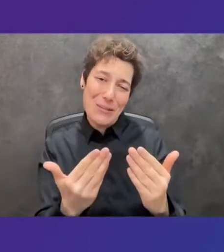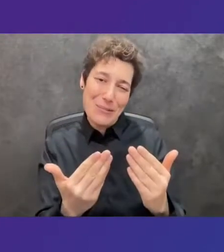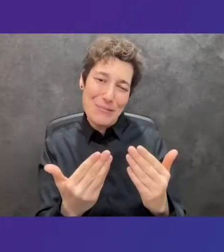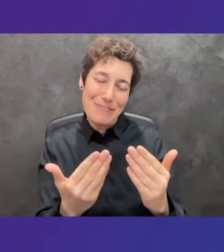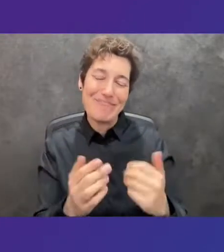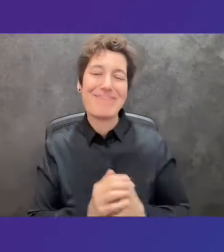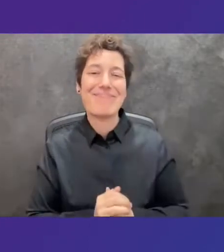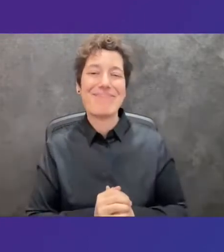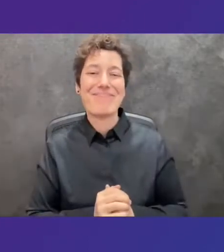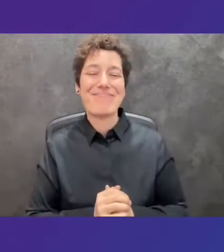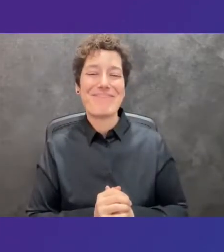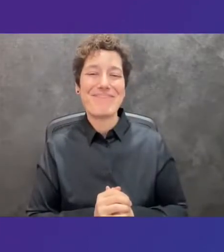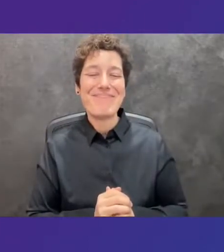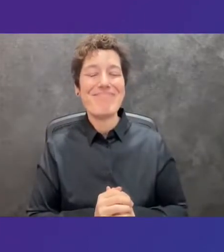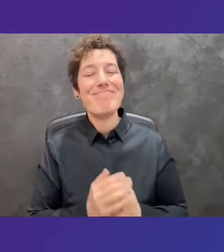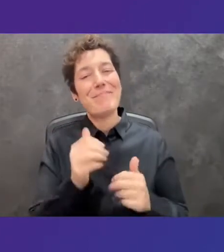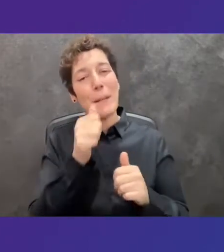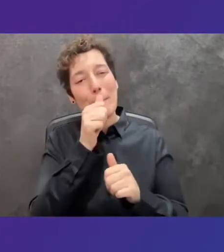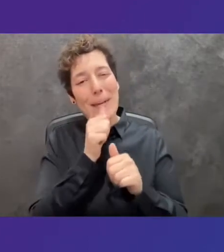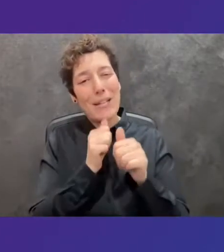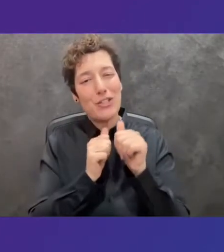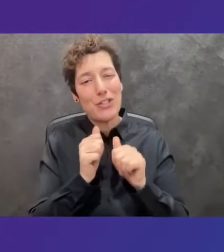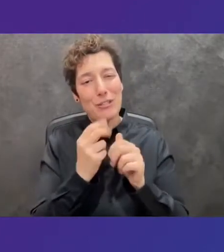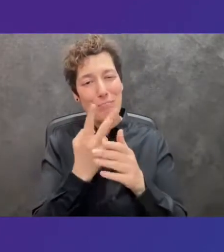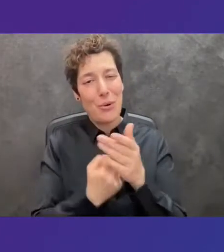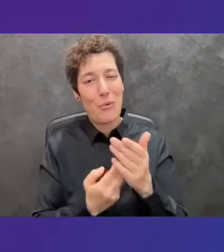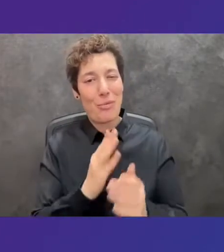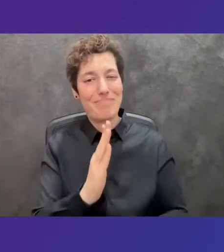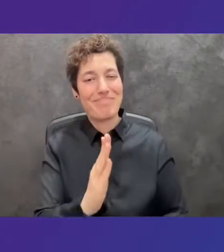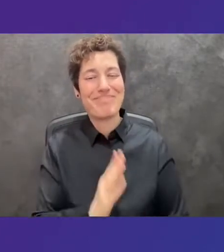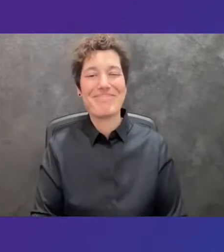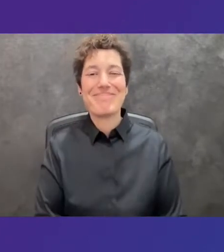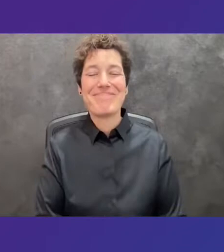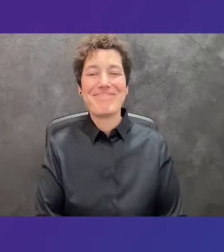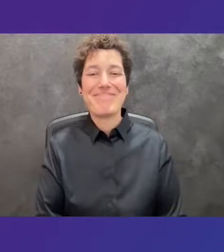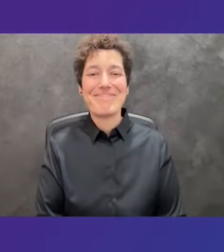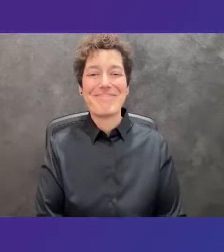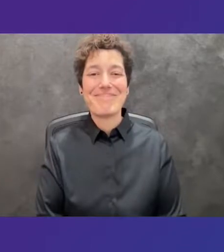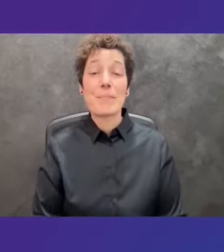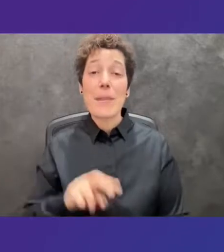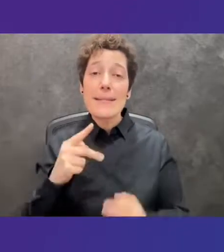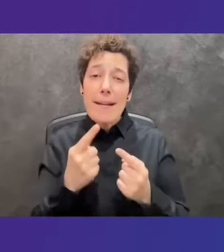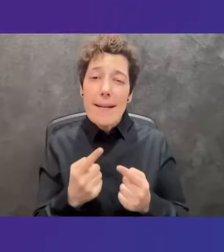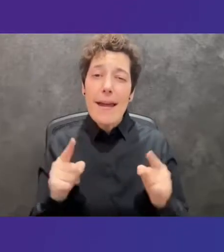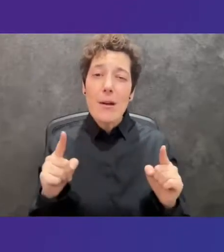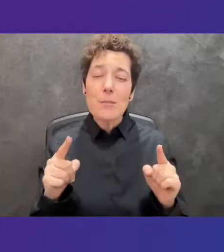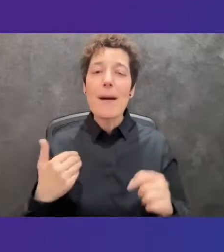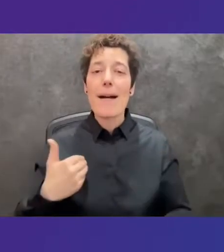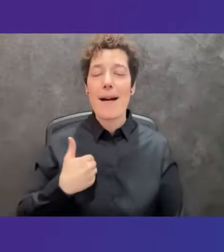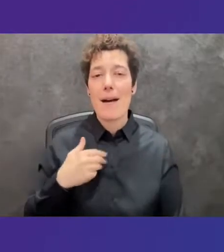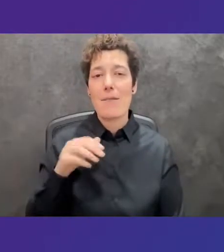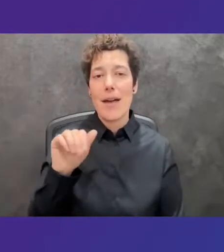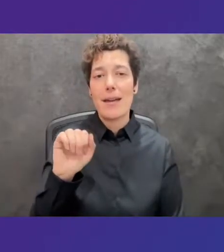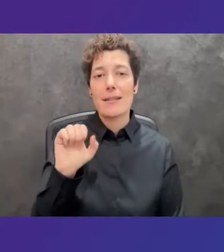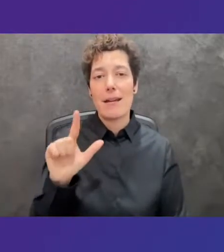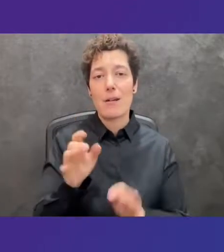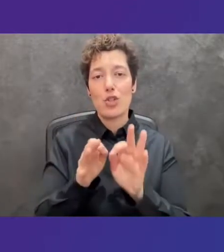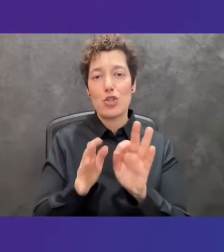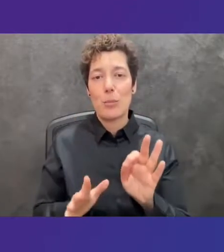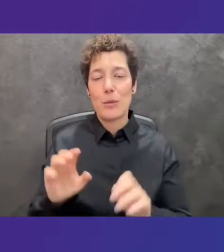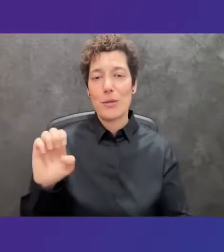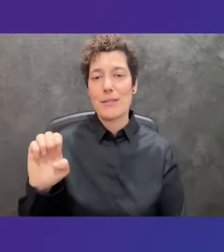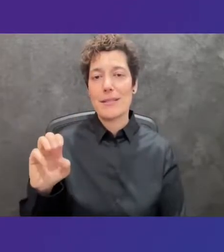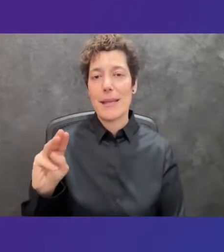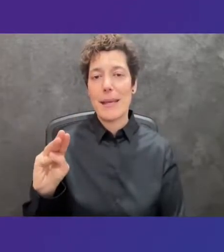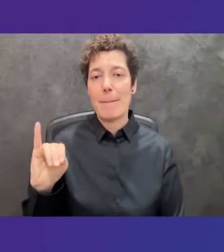each other grace and patience. Second, ASL interpreters Emilio Garcia